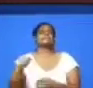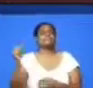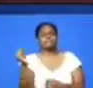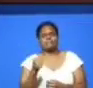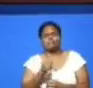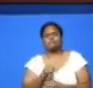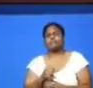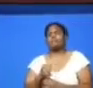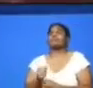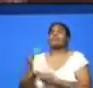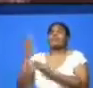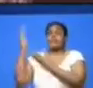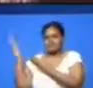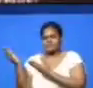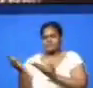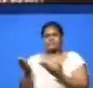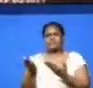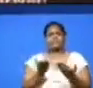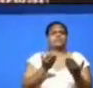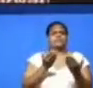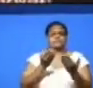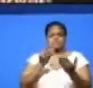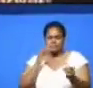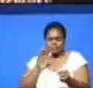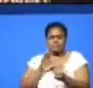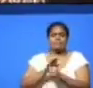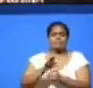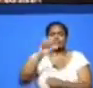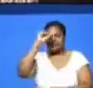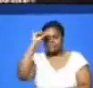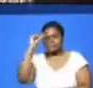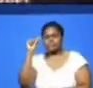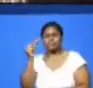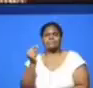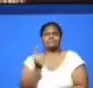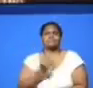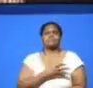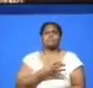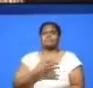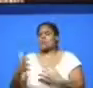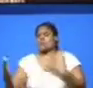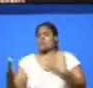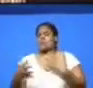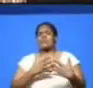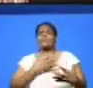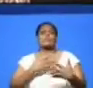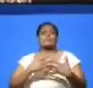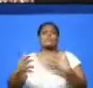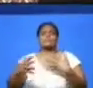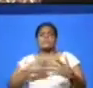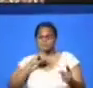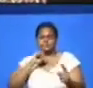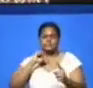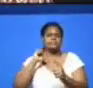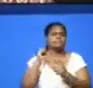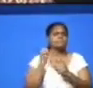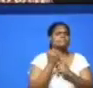face. He gives me grace sufficient for every trial I